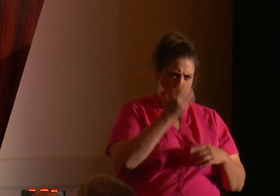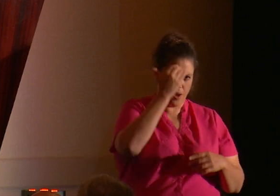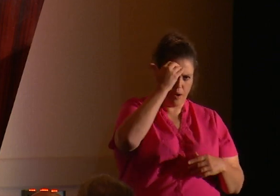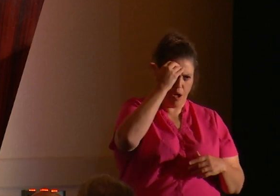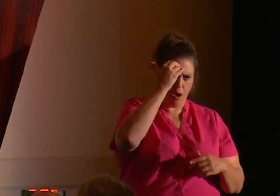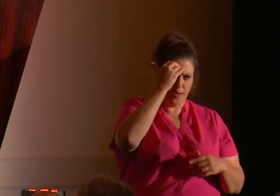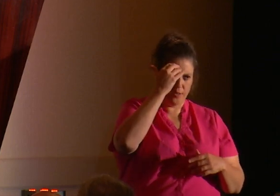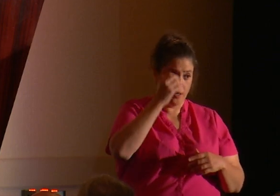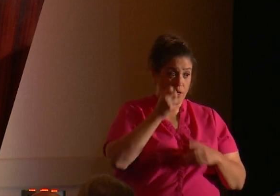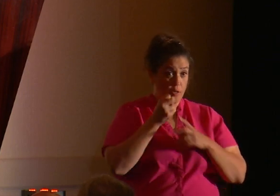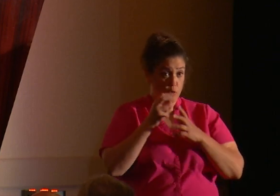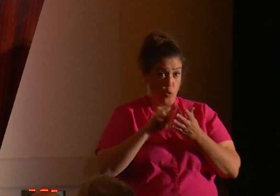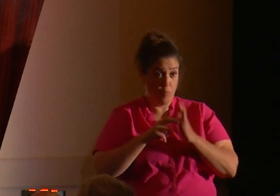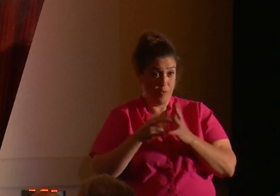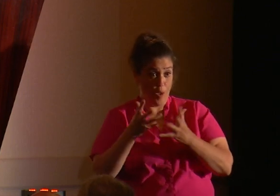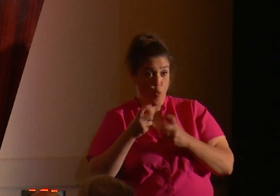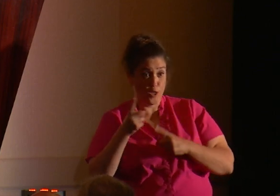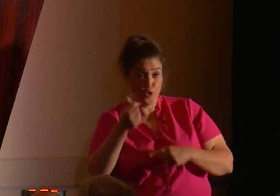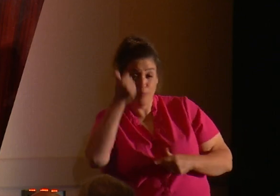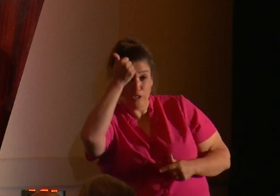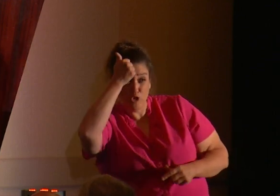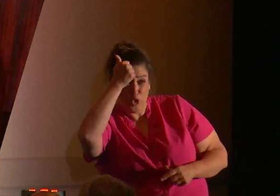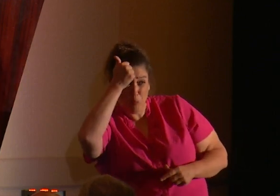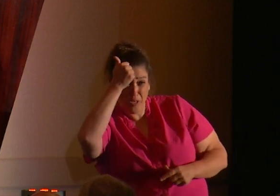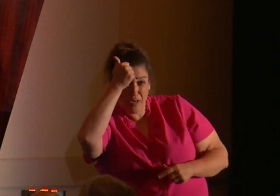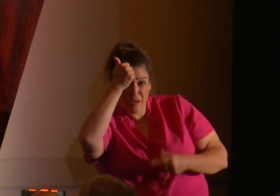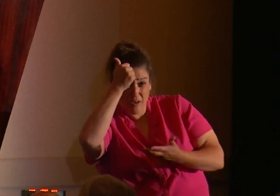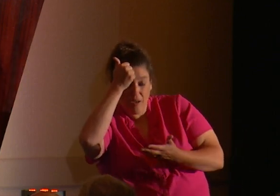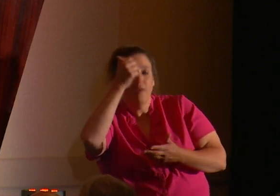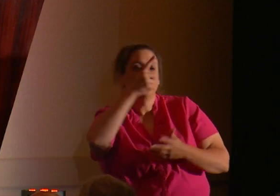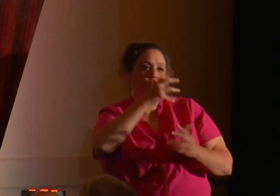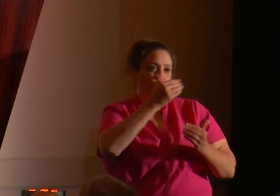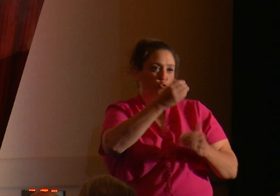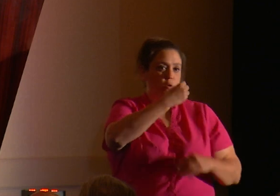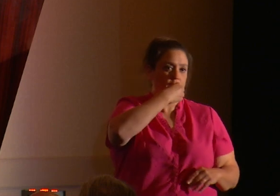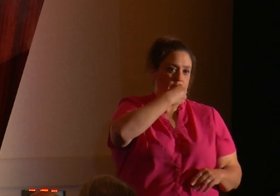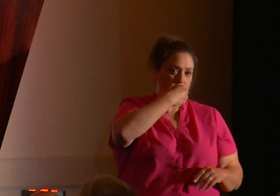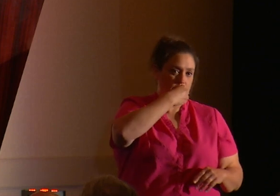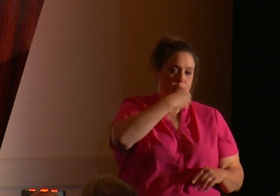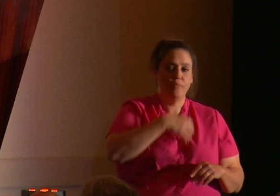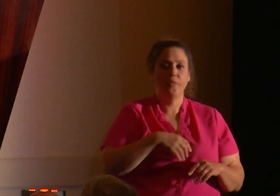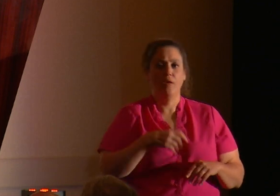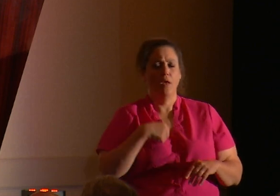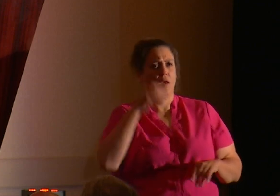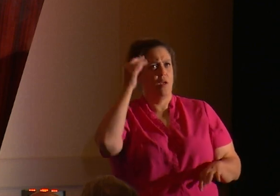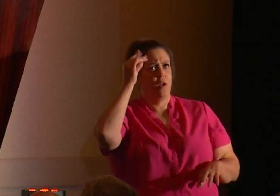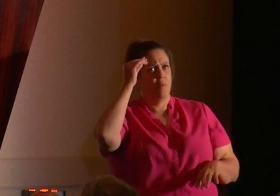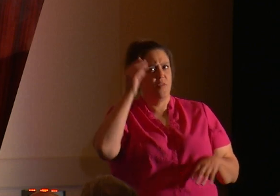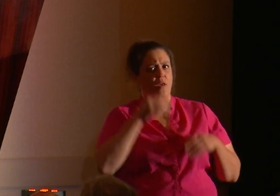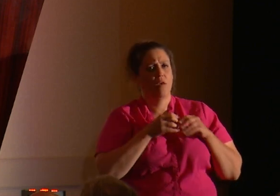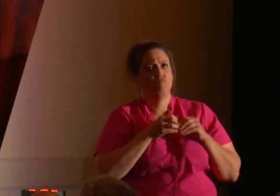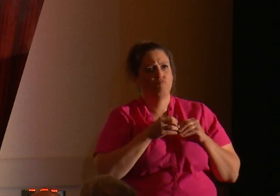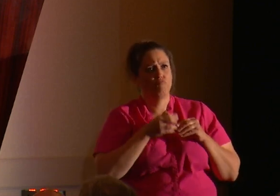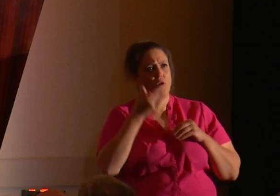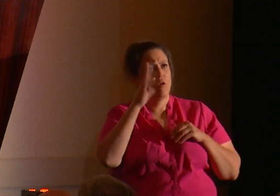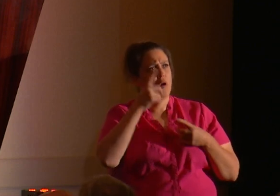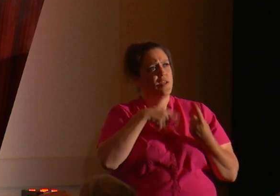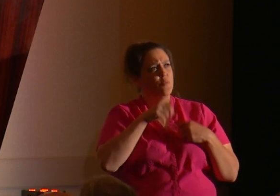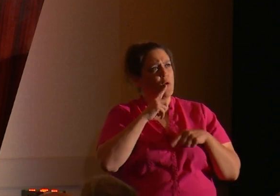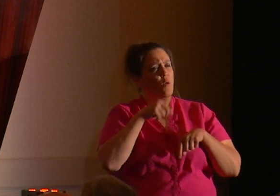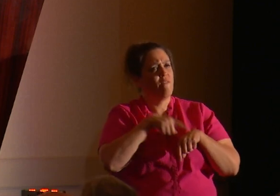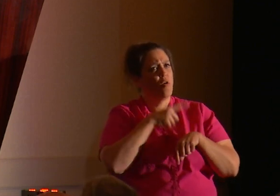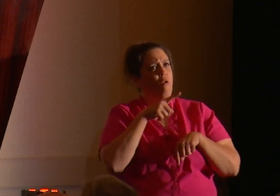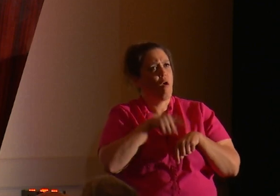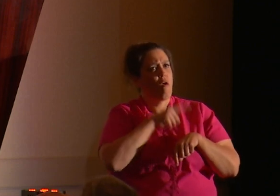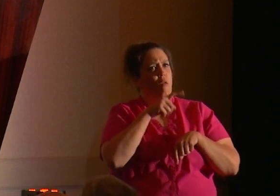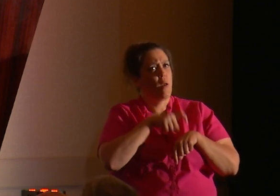want you to be stupid. And so they eat from the tree. And then I'm thinking, you know, God's been around for a long, long time. You know, he's supposed to be,